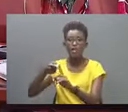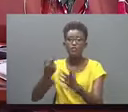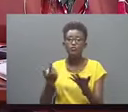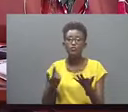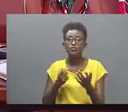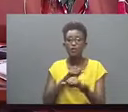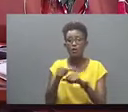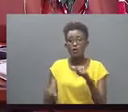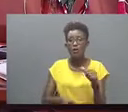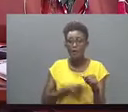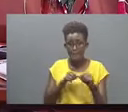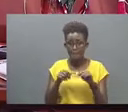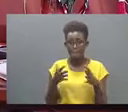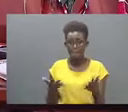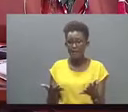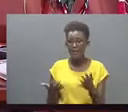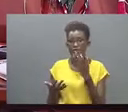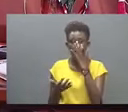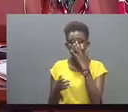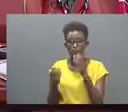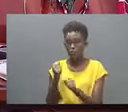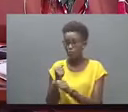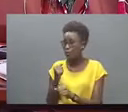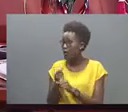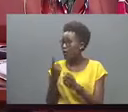African communities. Ahangaha niho